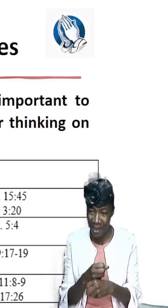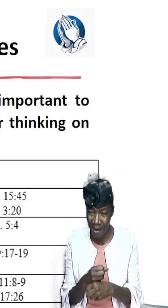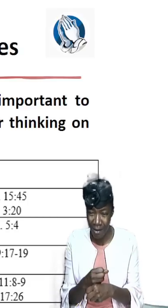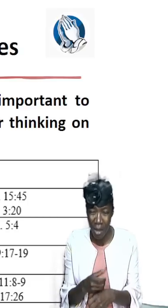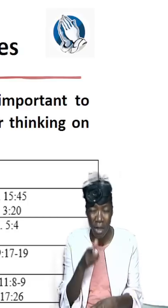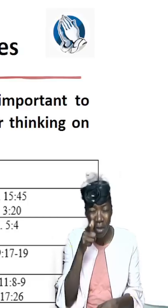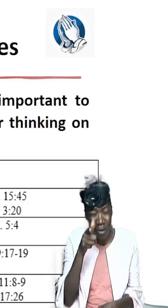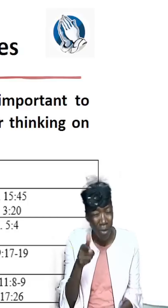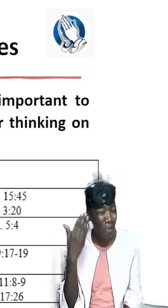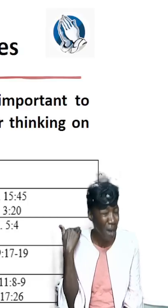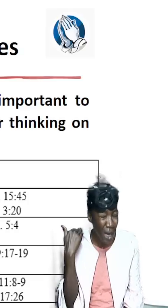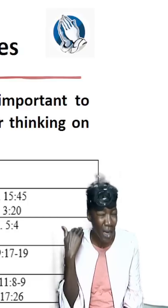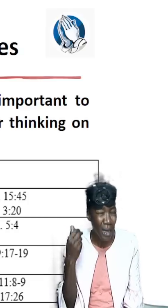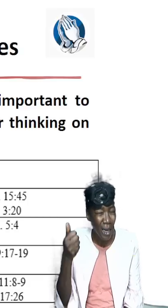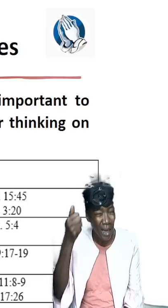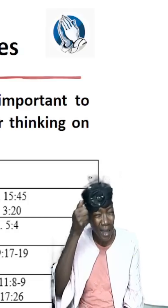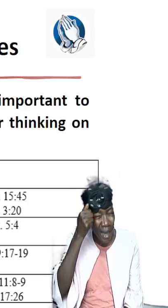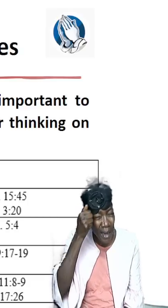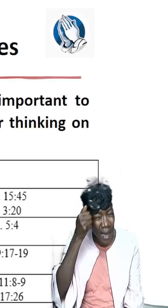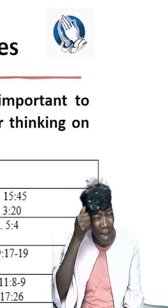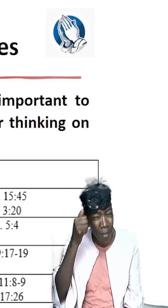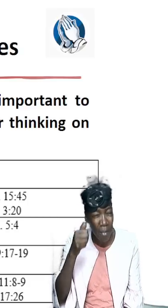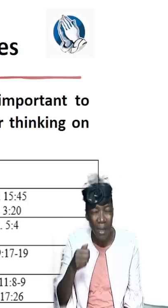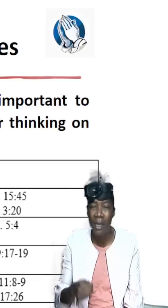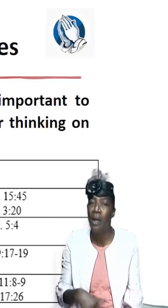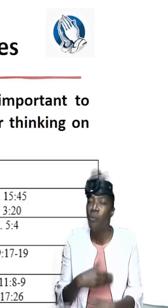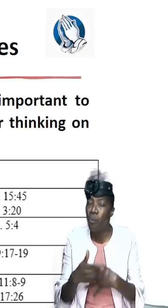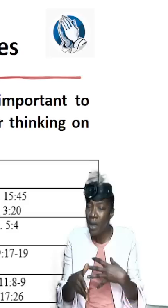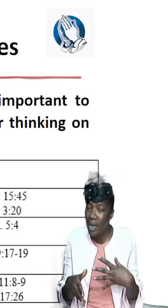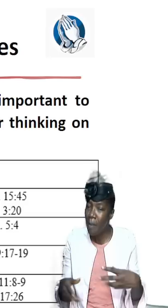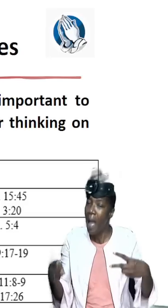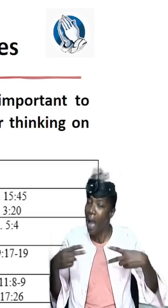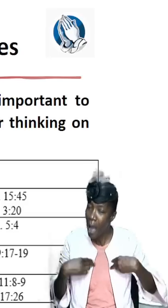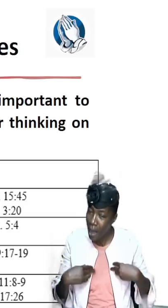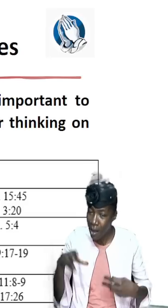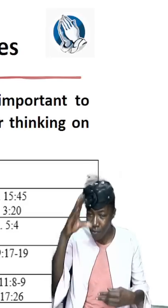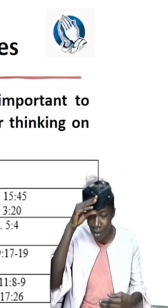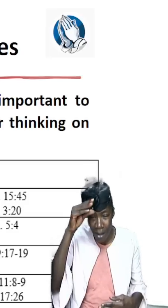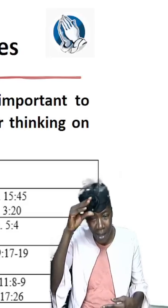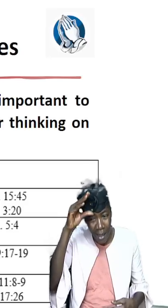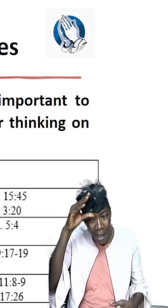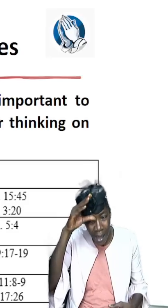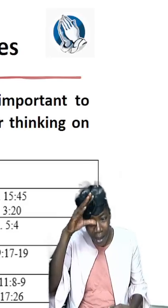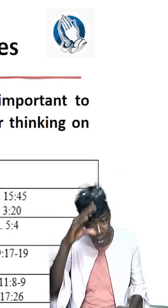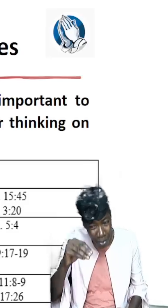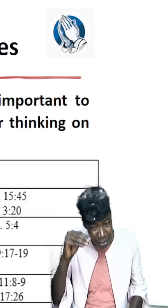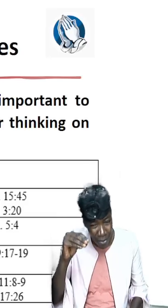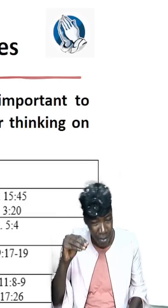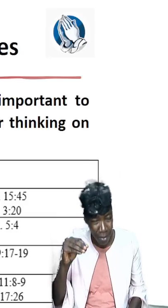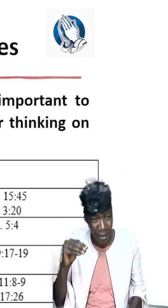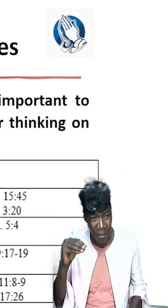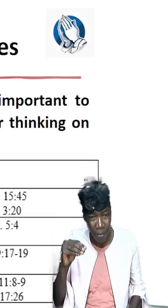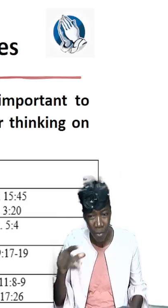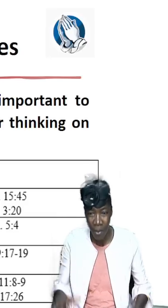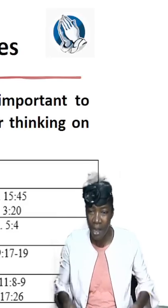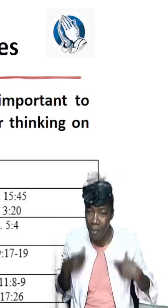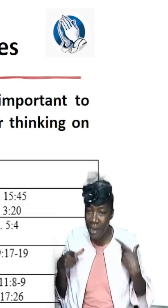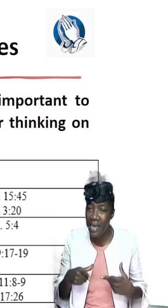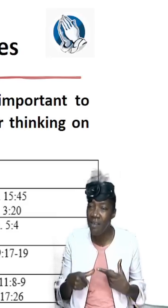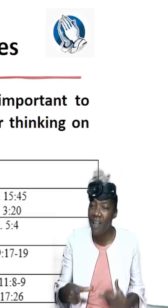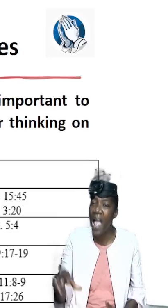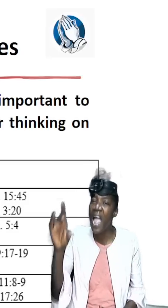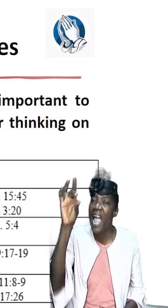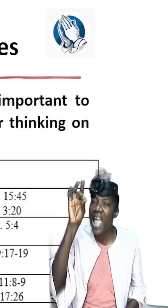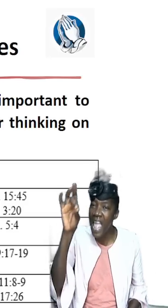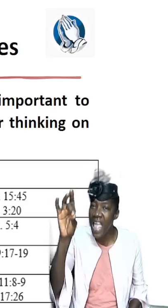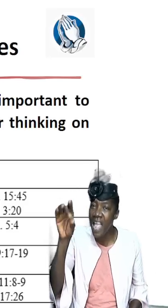look back at Adam. After he had said he lived 800 years. And as we said, these were healthy